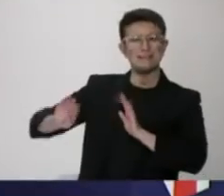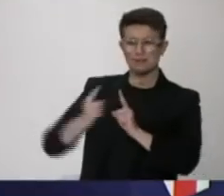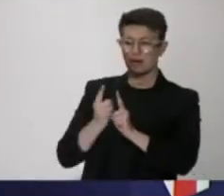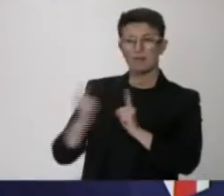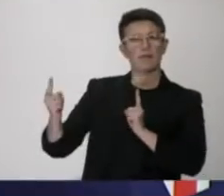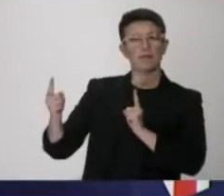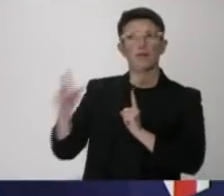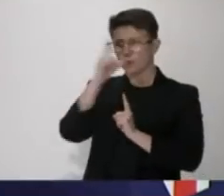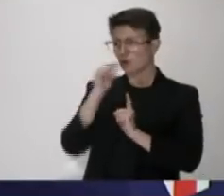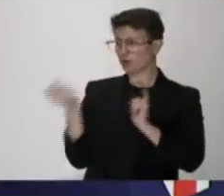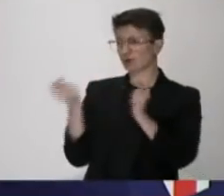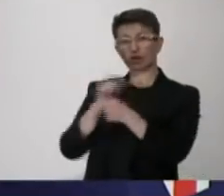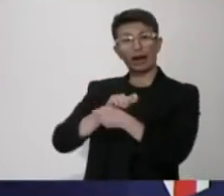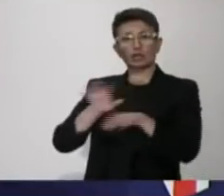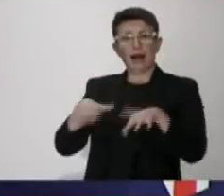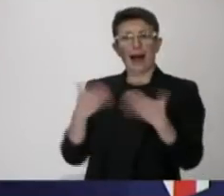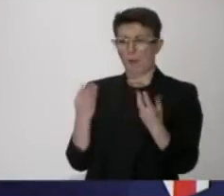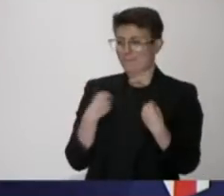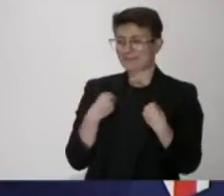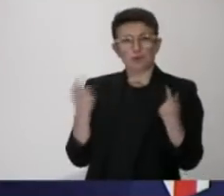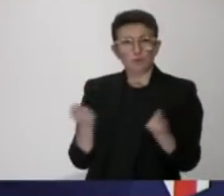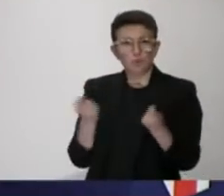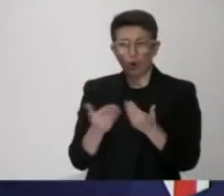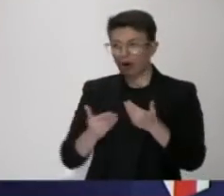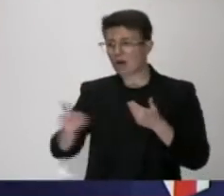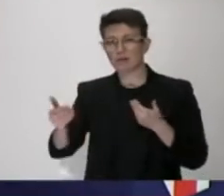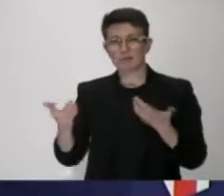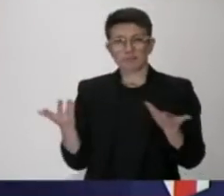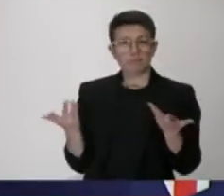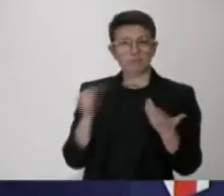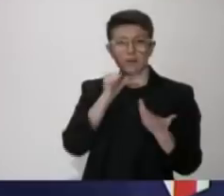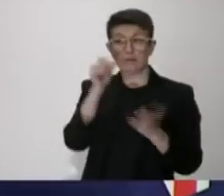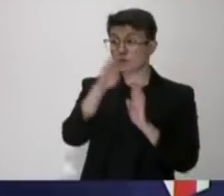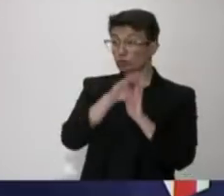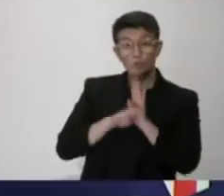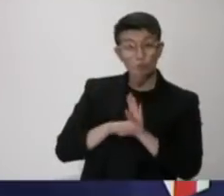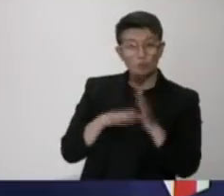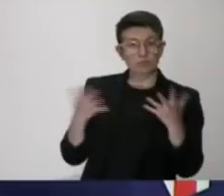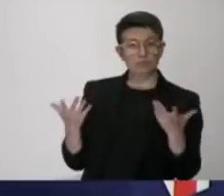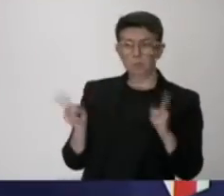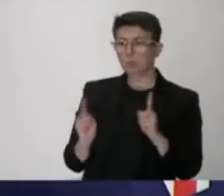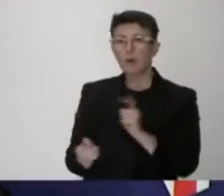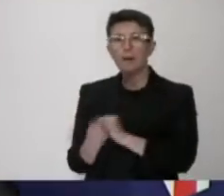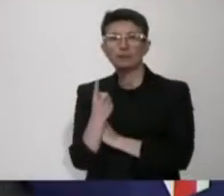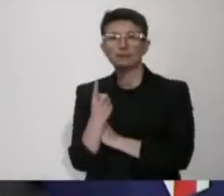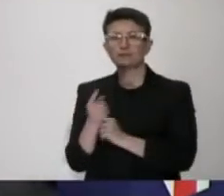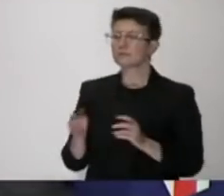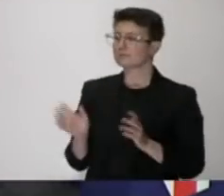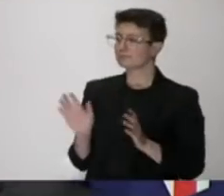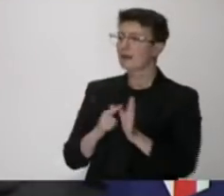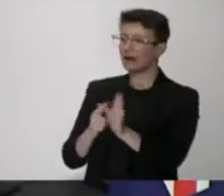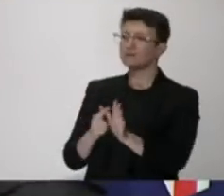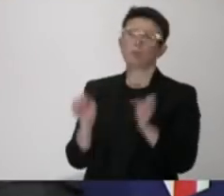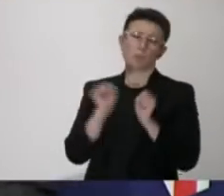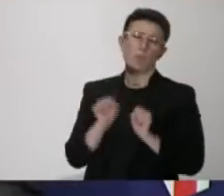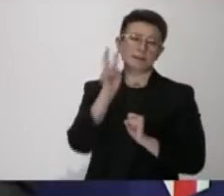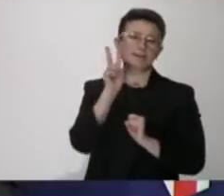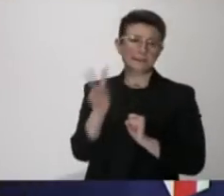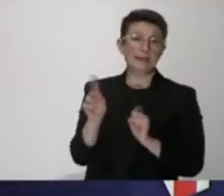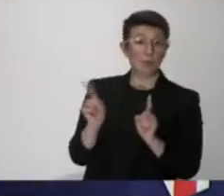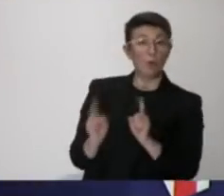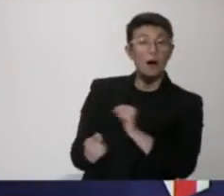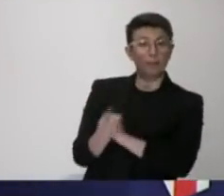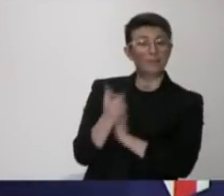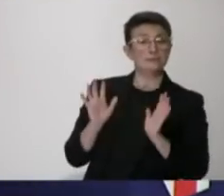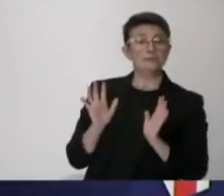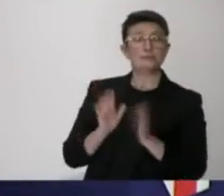know of about that, but we continue to listen to advice and continue to look at the level framework as we need to. Just take Bernard and then we'll go. Minister,